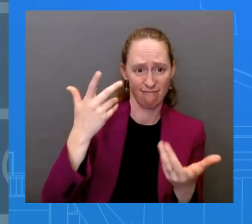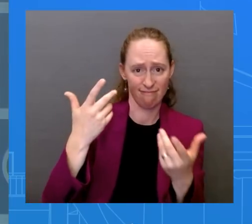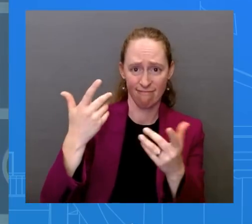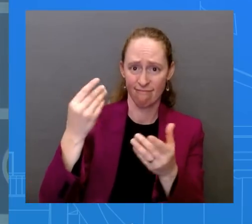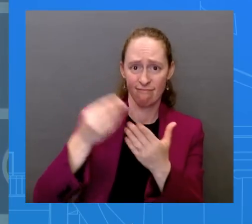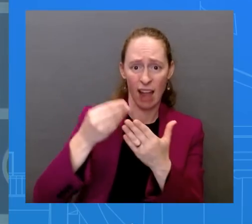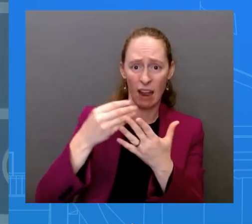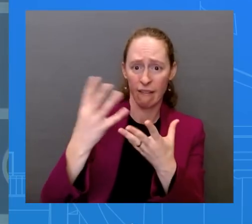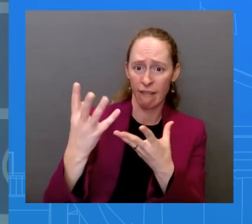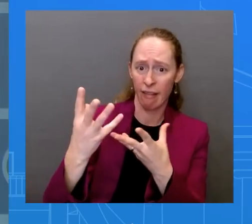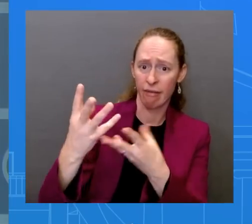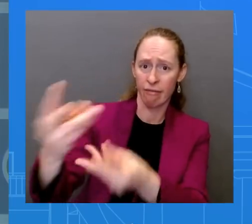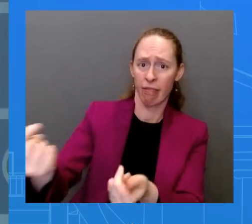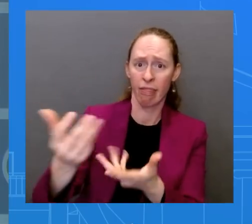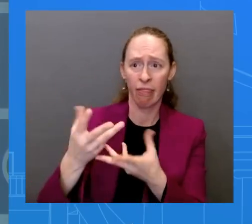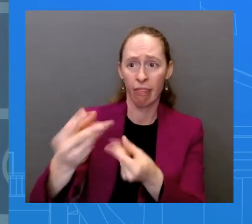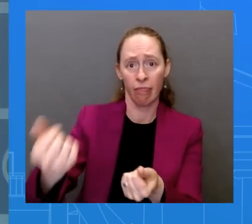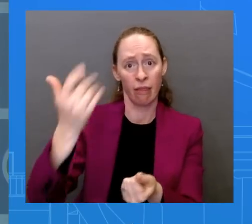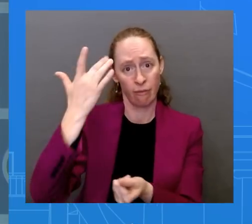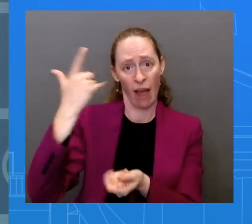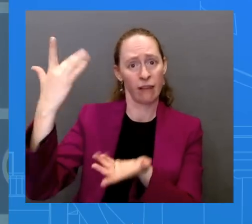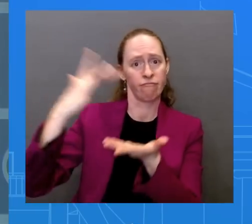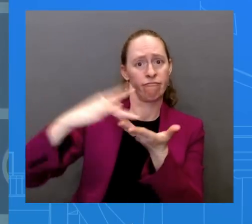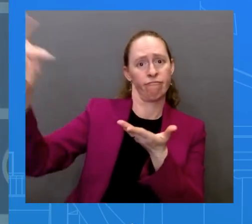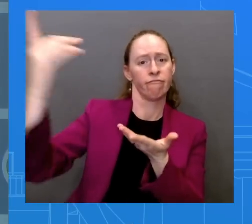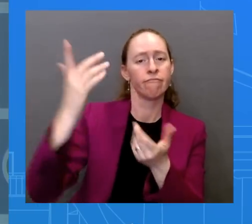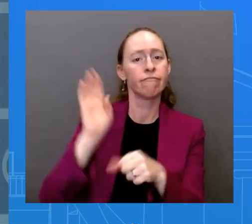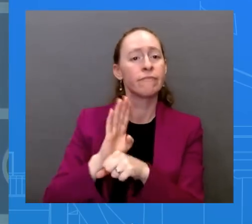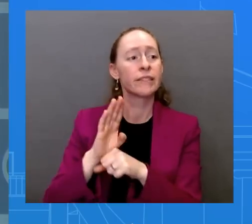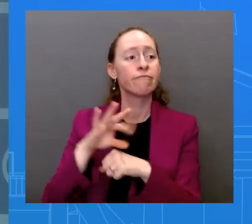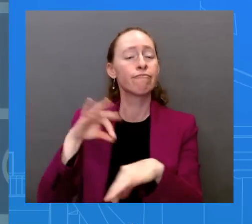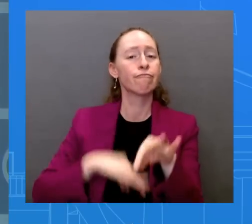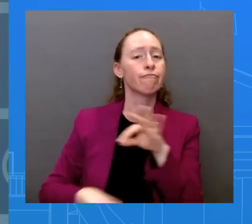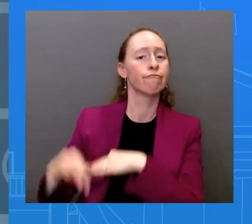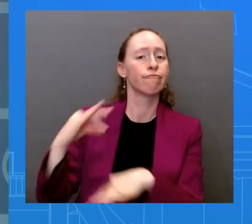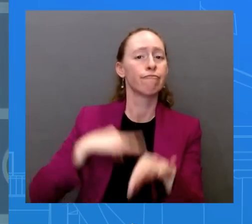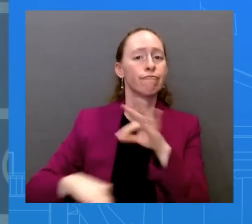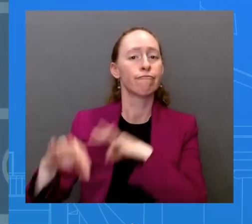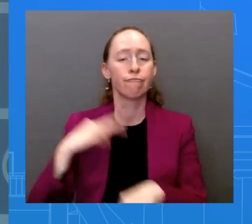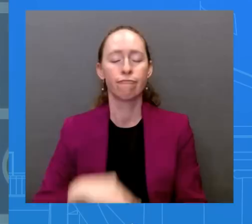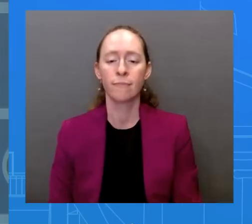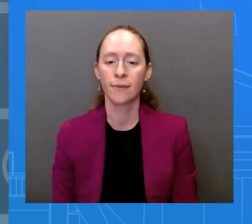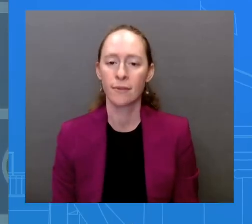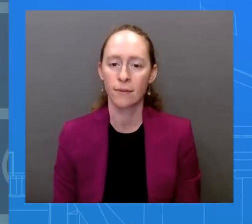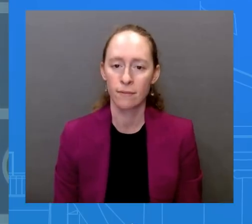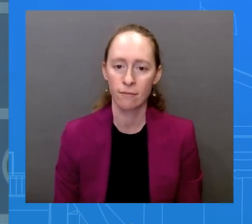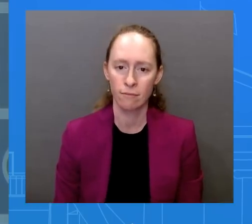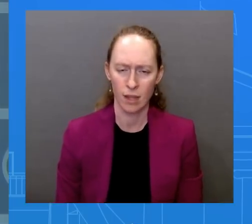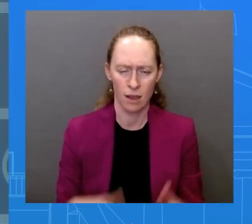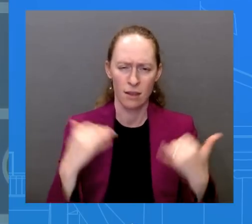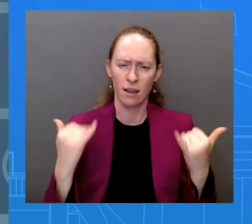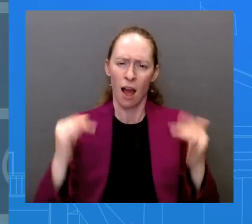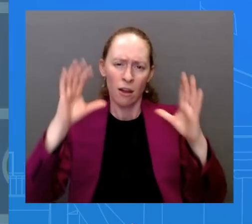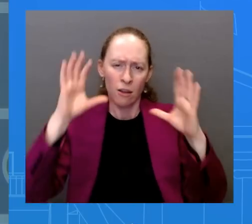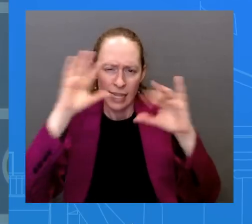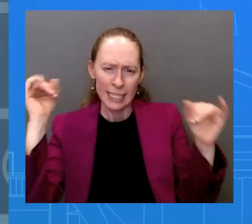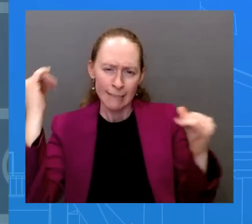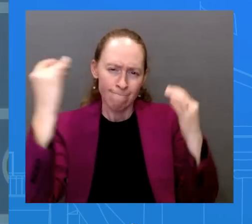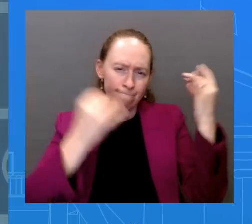The actions the President will announce today are part of his commitment to continue tackling that and bringing down